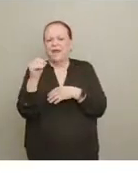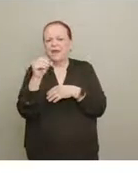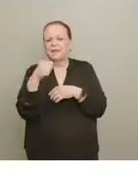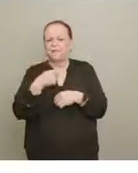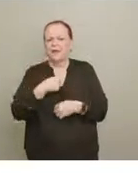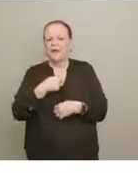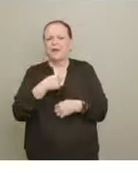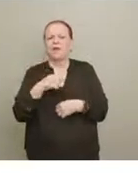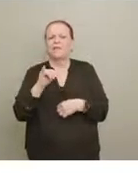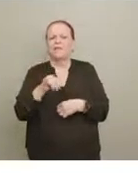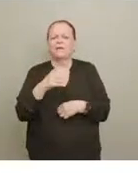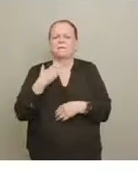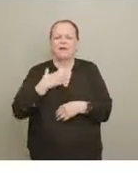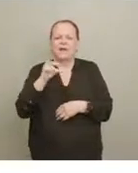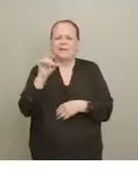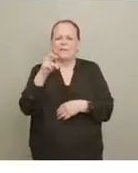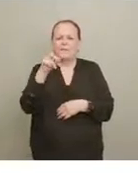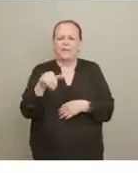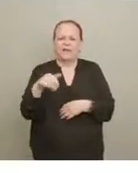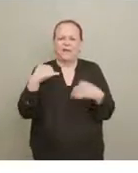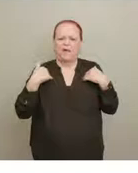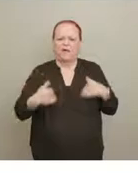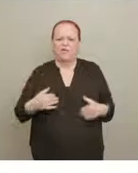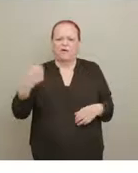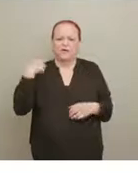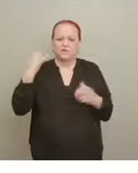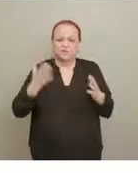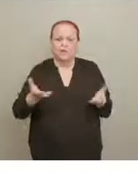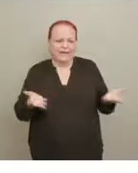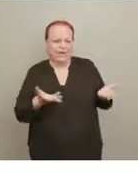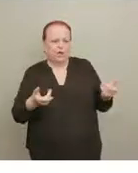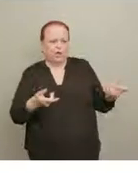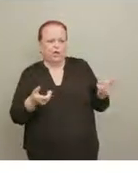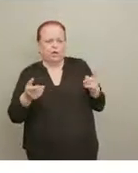health officer, who, by the way, is in the room here. If you follow